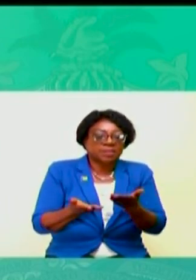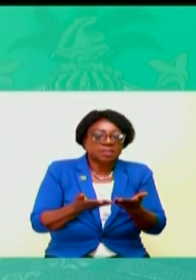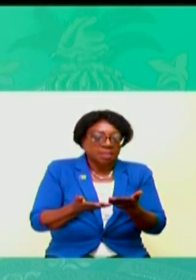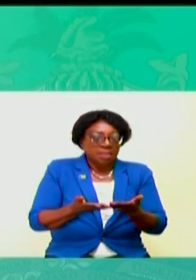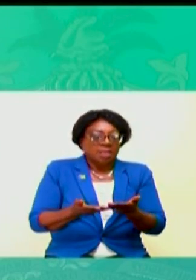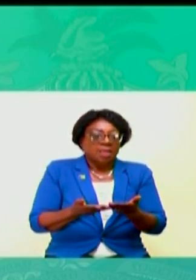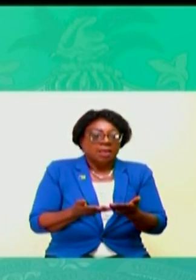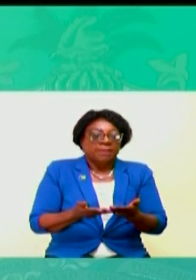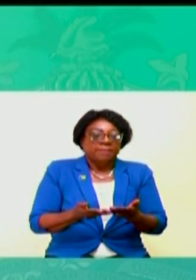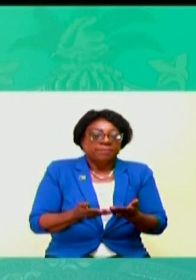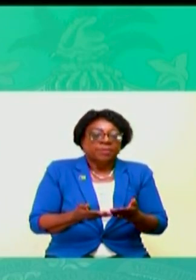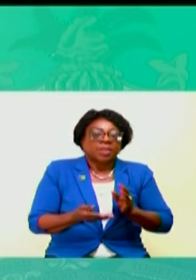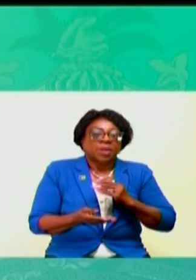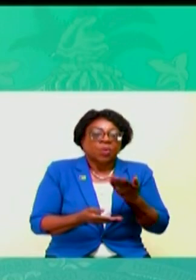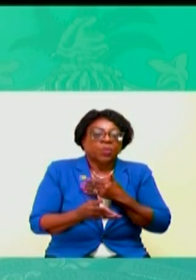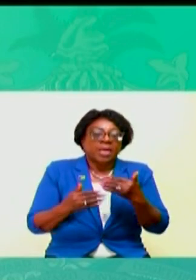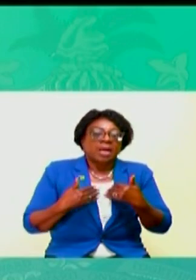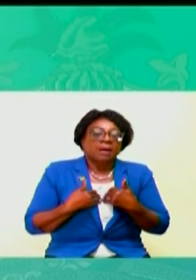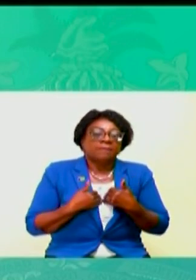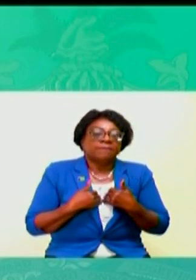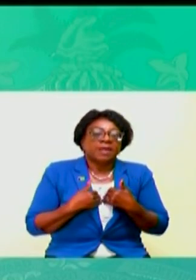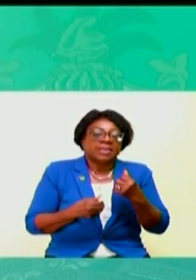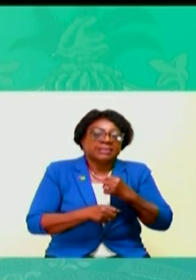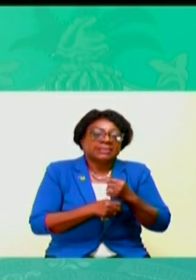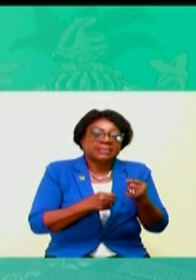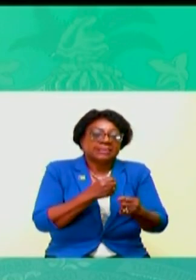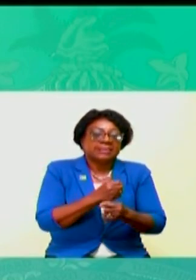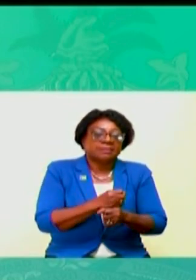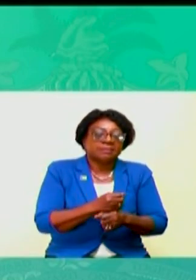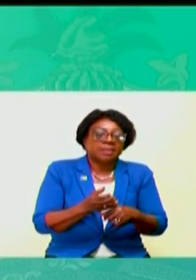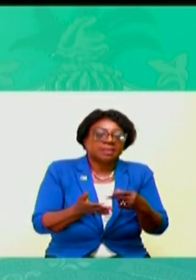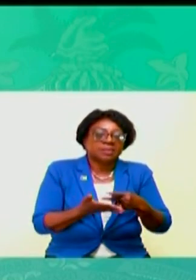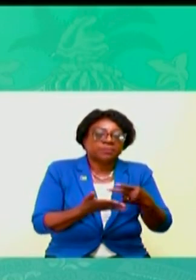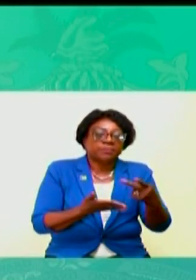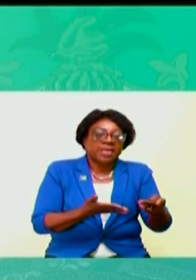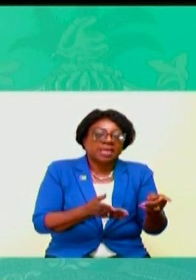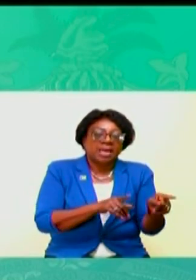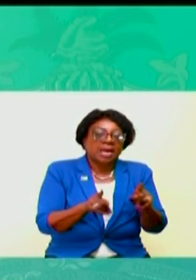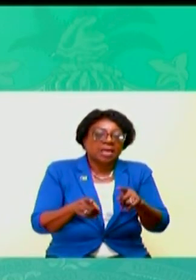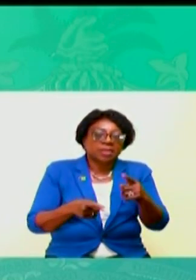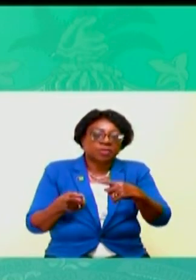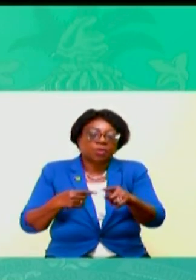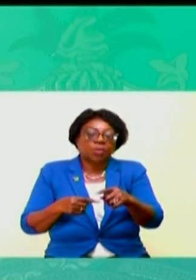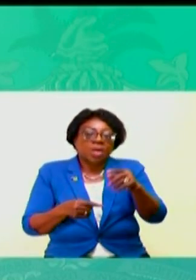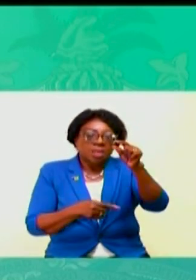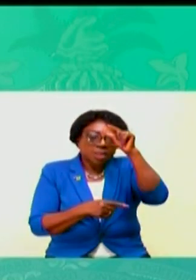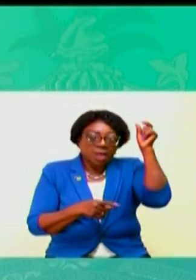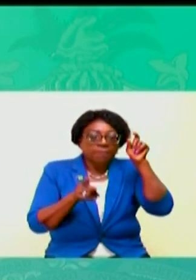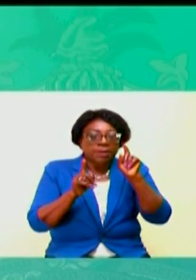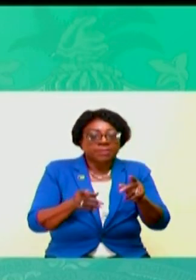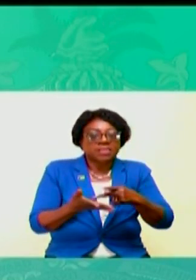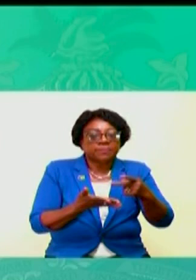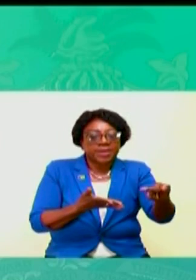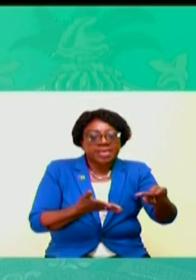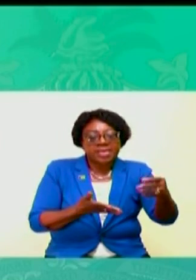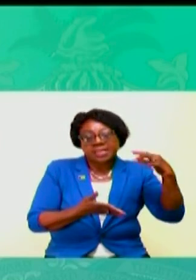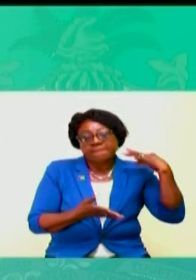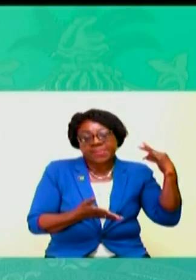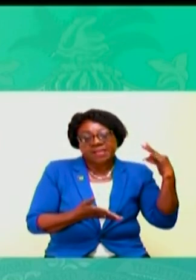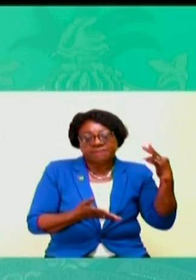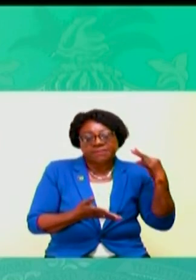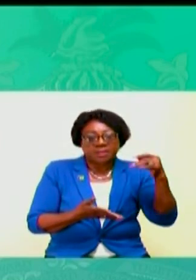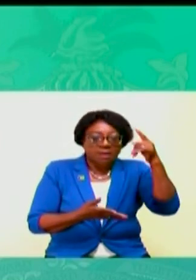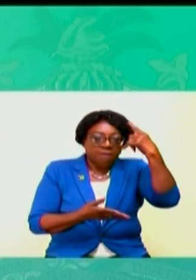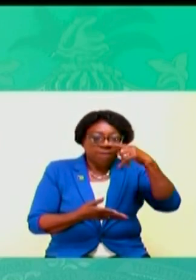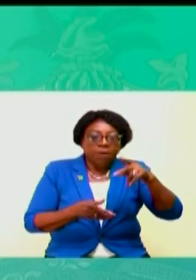sector pensions. We have a system that is called pay-as-you-go. The government must pay the benefits for public sector